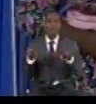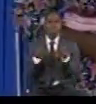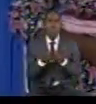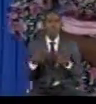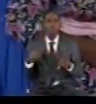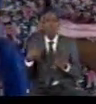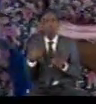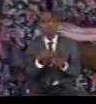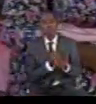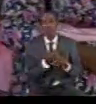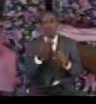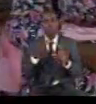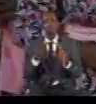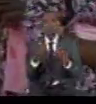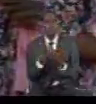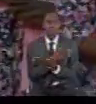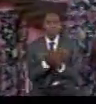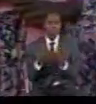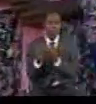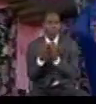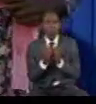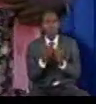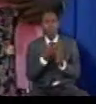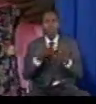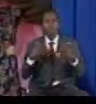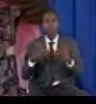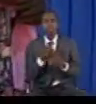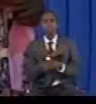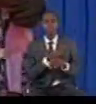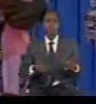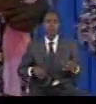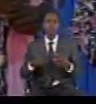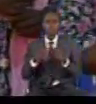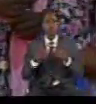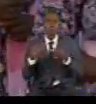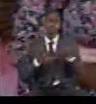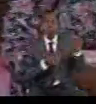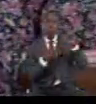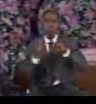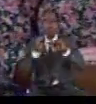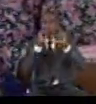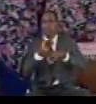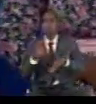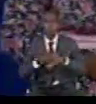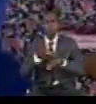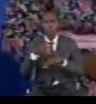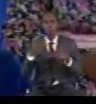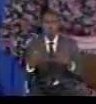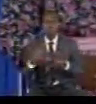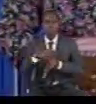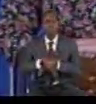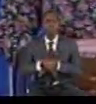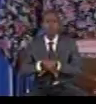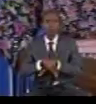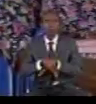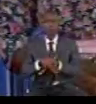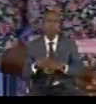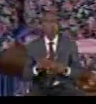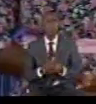Lord. Loosen up and allow the Lord to pour his blessings upon you tonight. Amen. Amen.